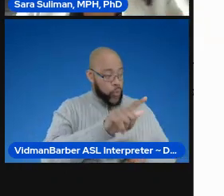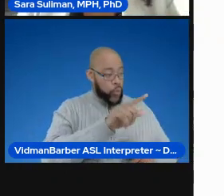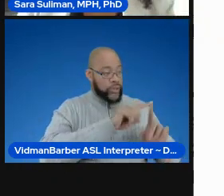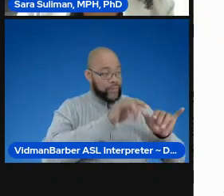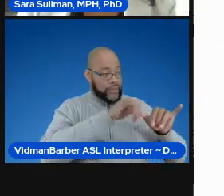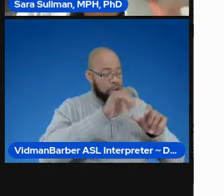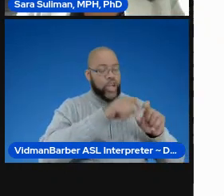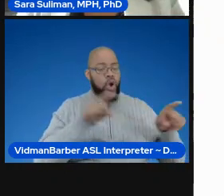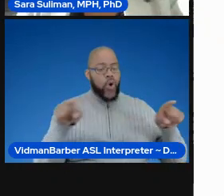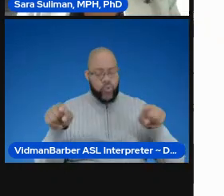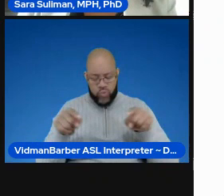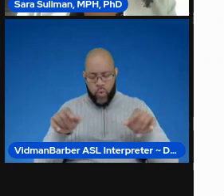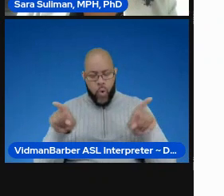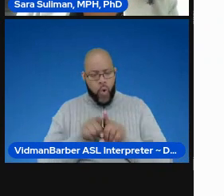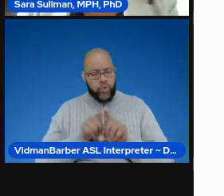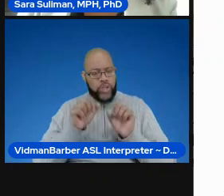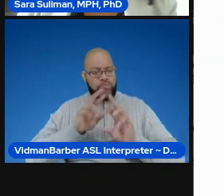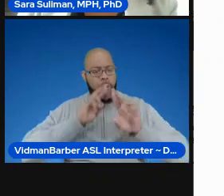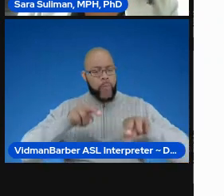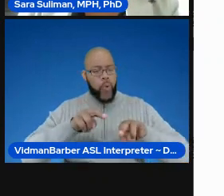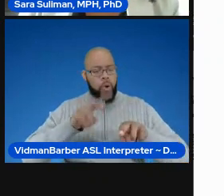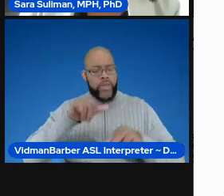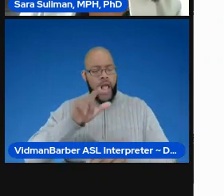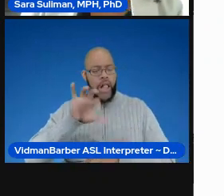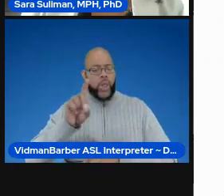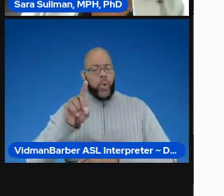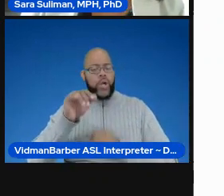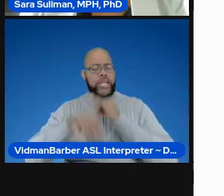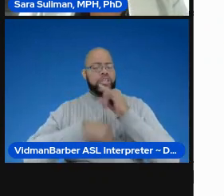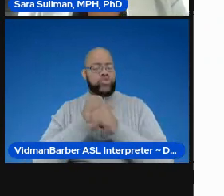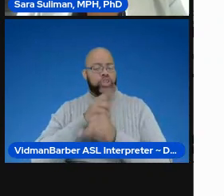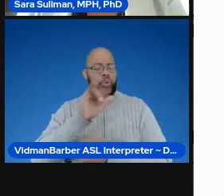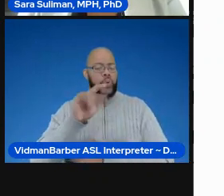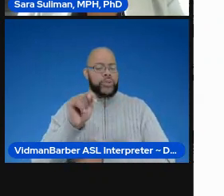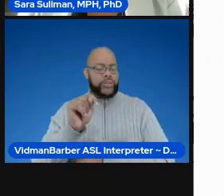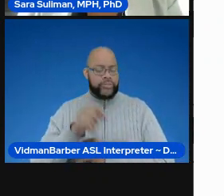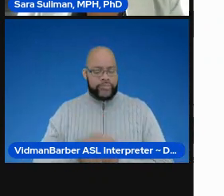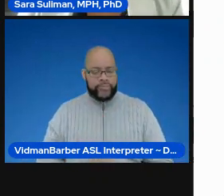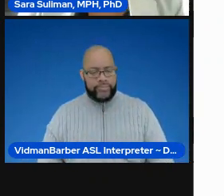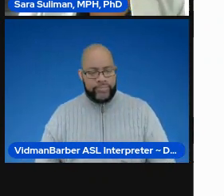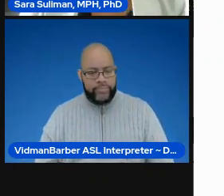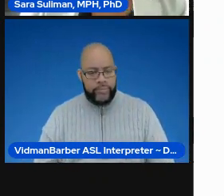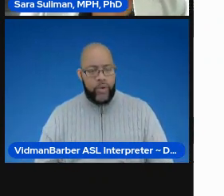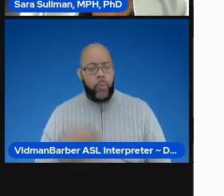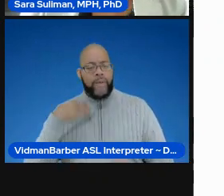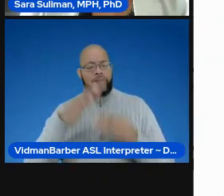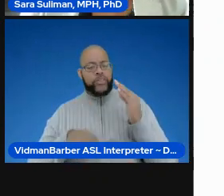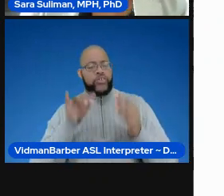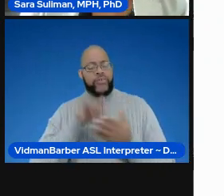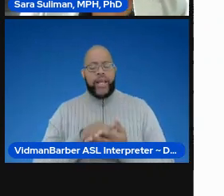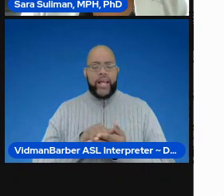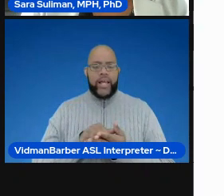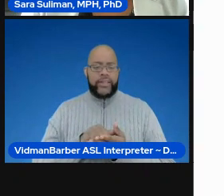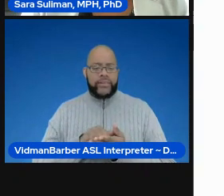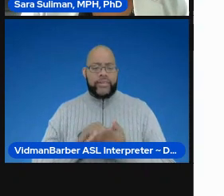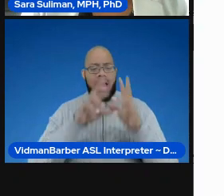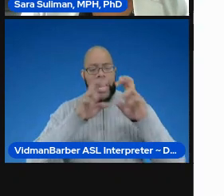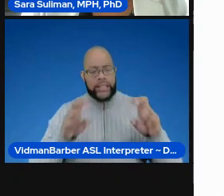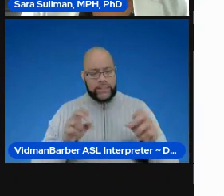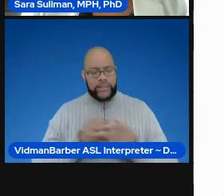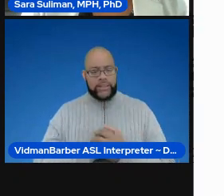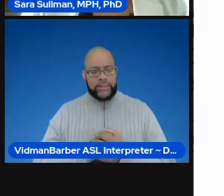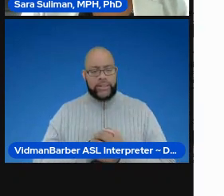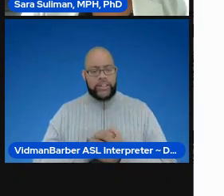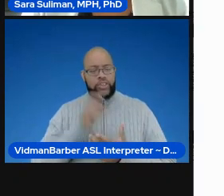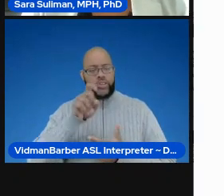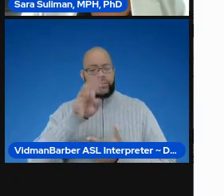they can also report the viral load in international units. We finished this analysis, and it